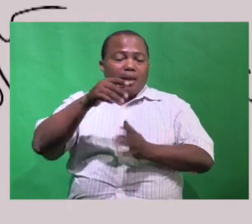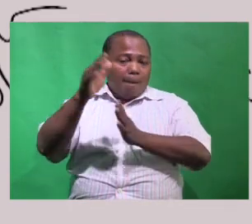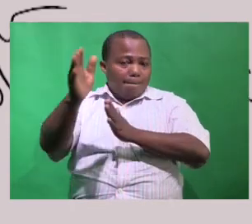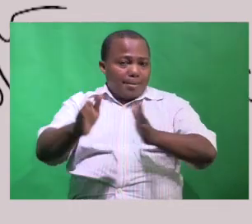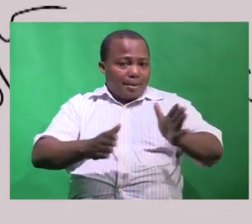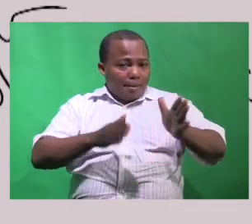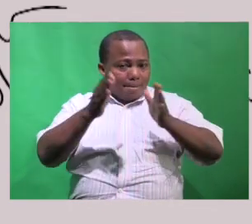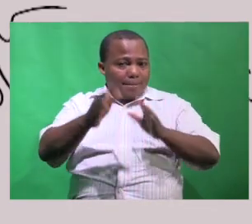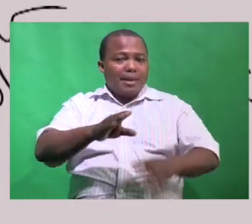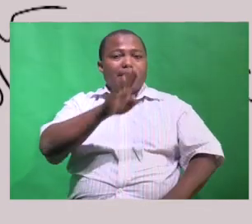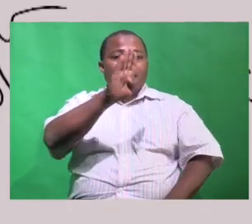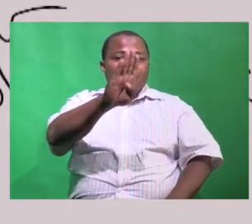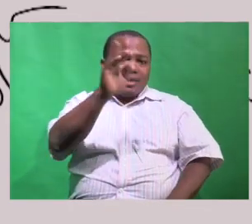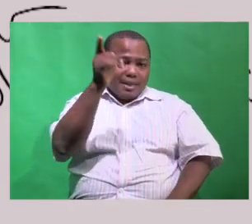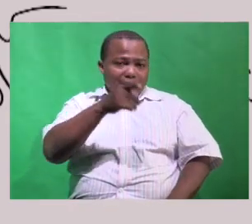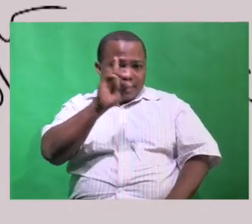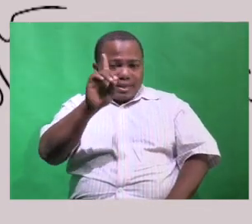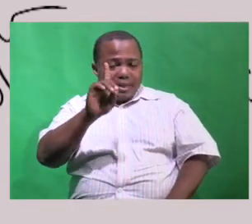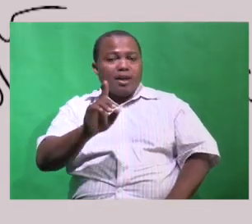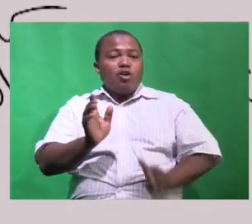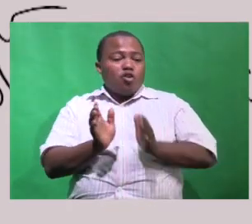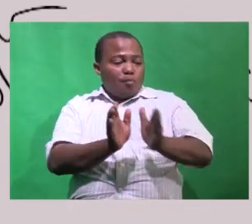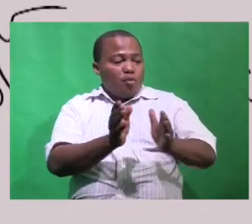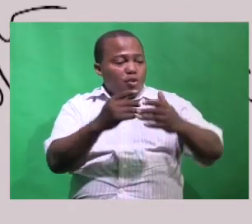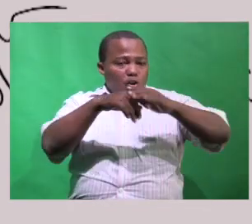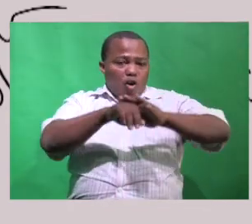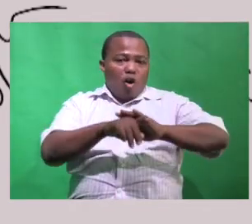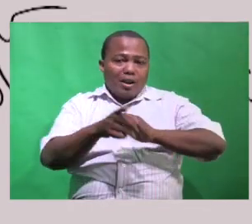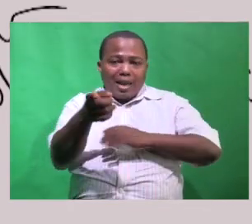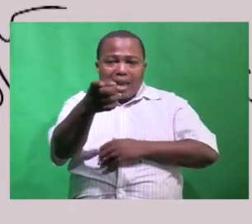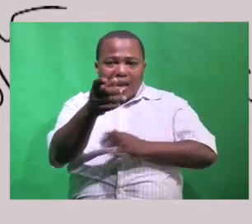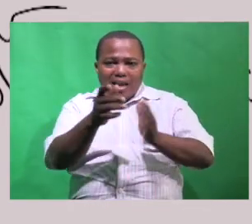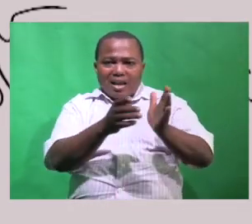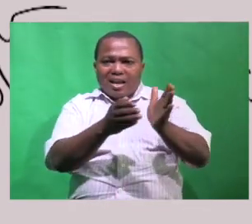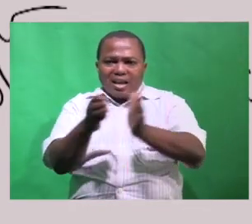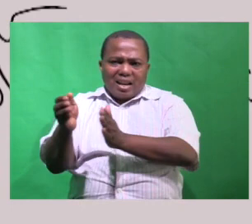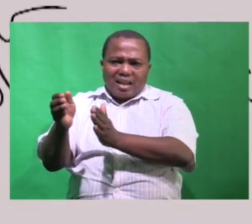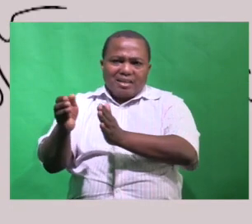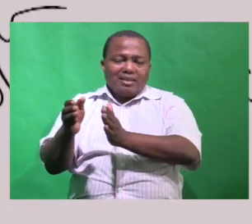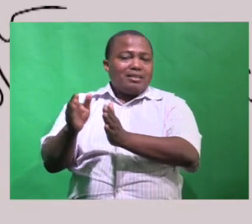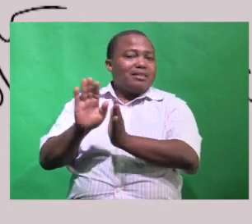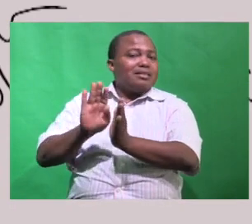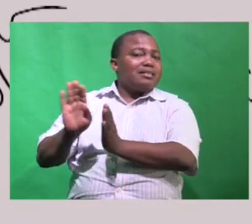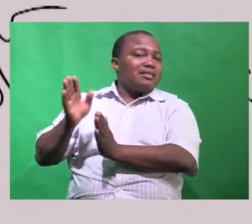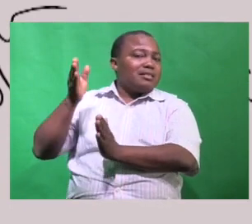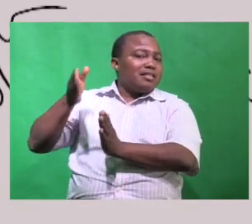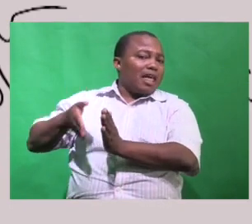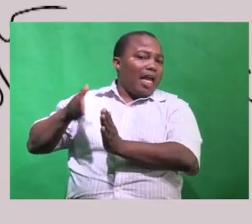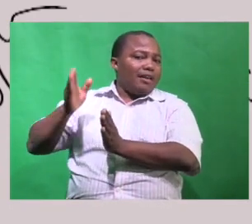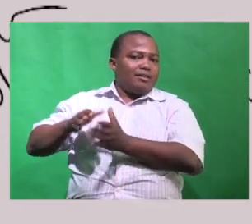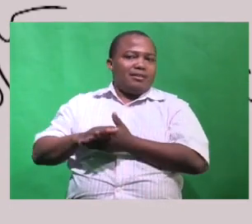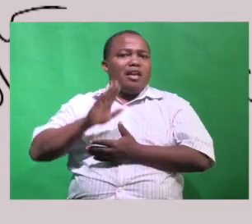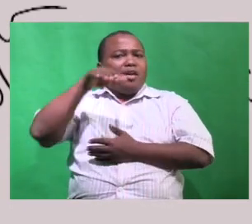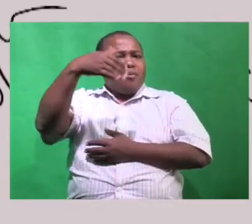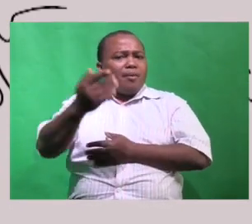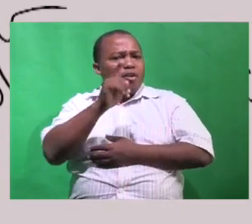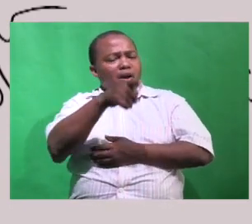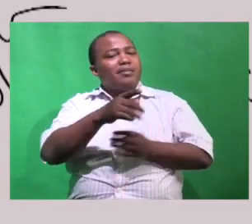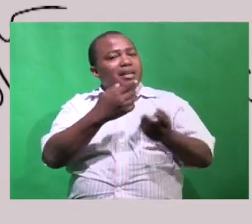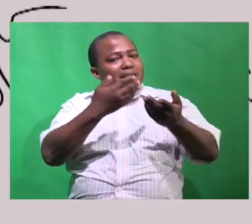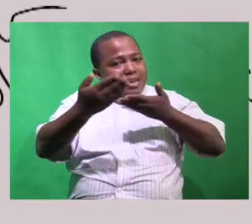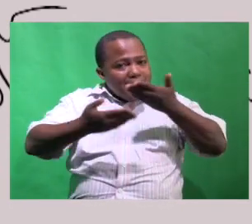BD. You put on credit side. Then you have already discussed